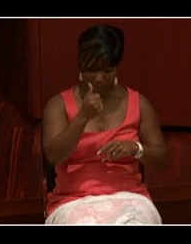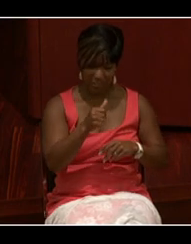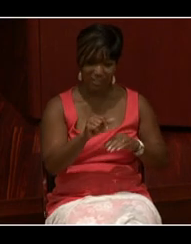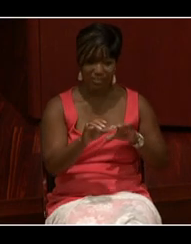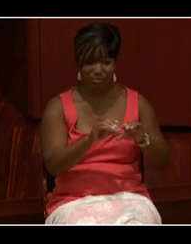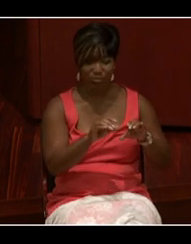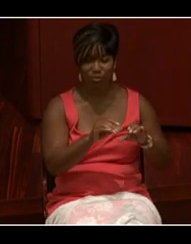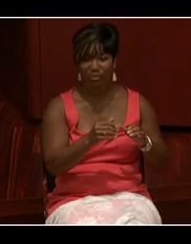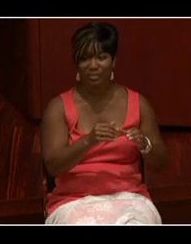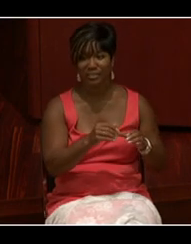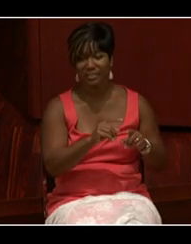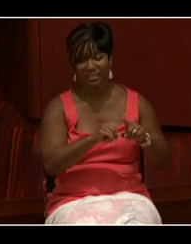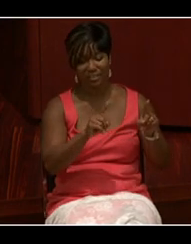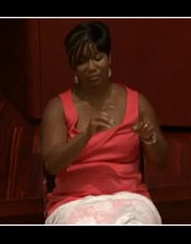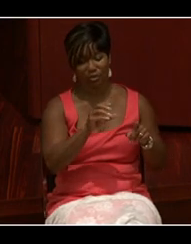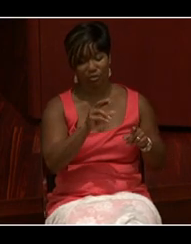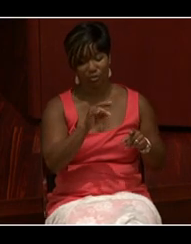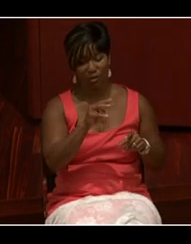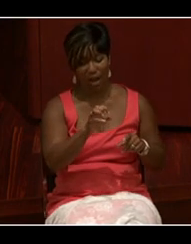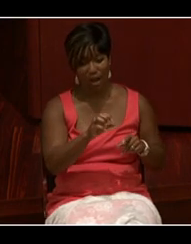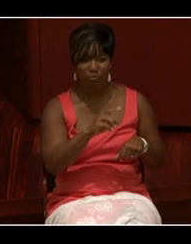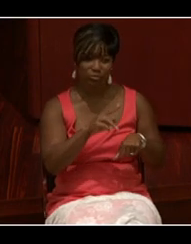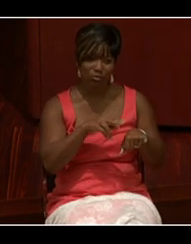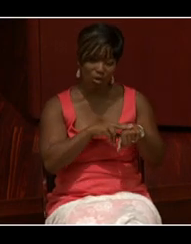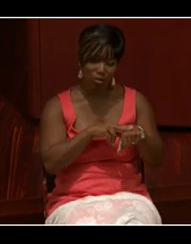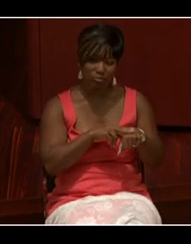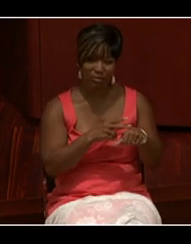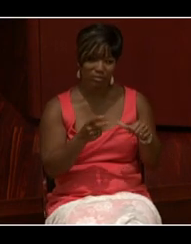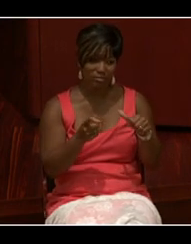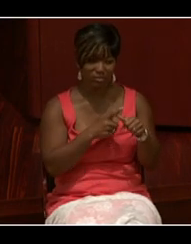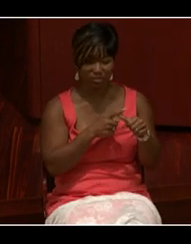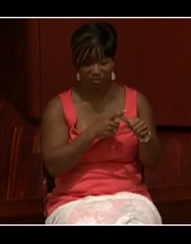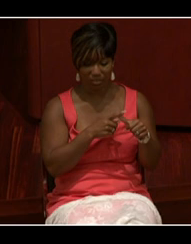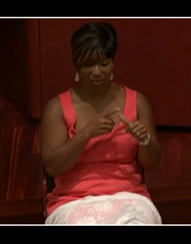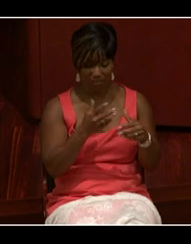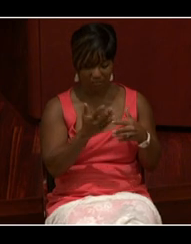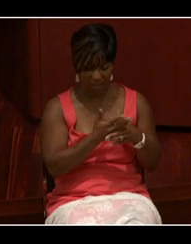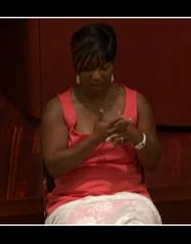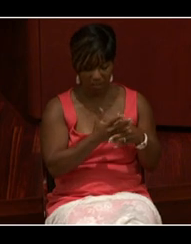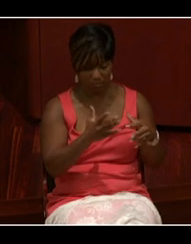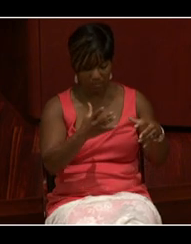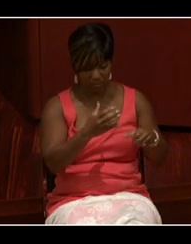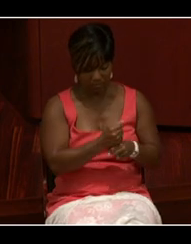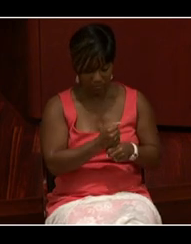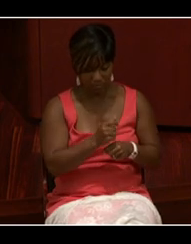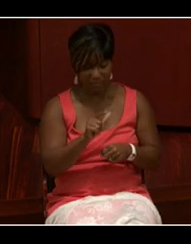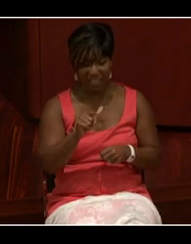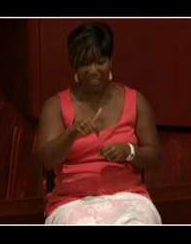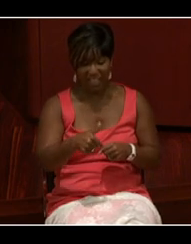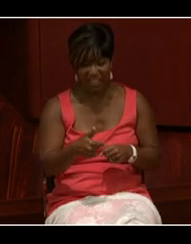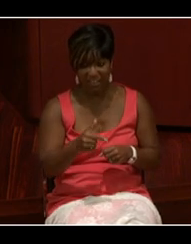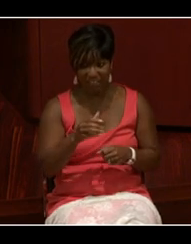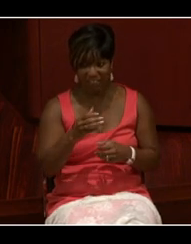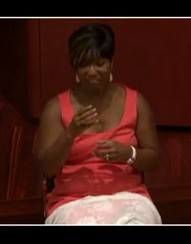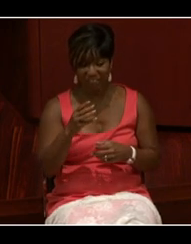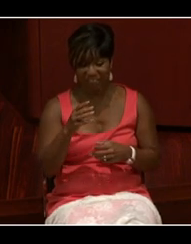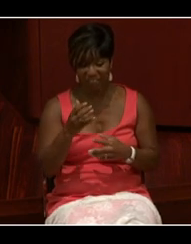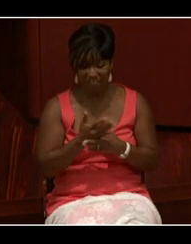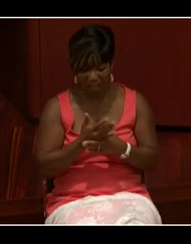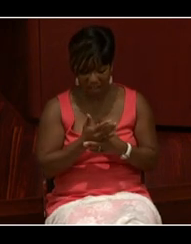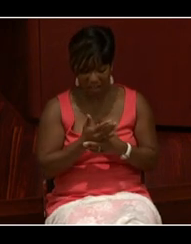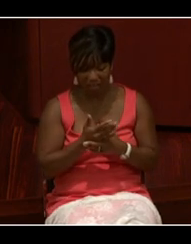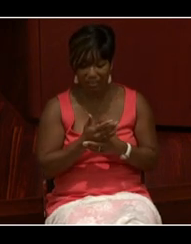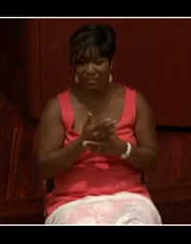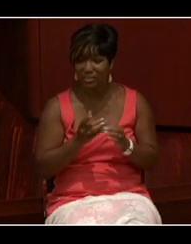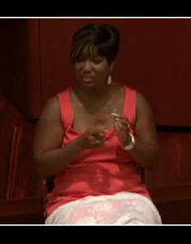crime. Normally, the original file will be consolidated with the later file. Sometimes this will result in no file in the